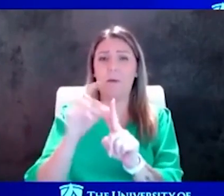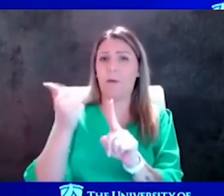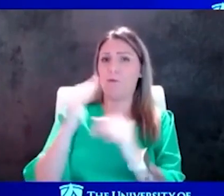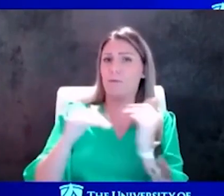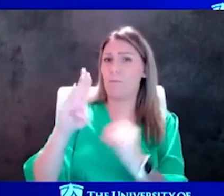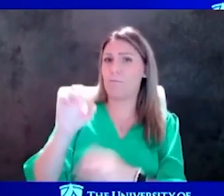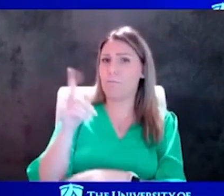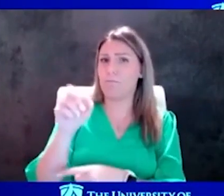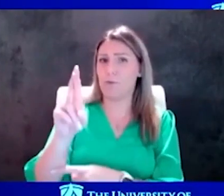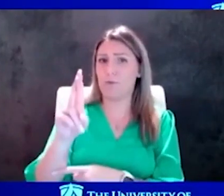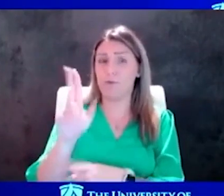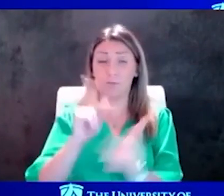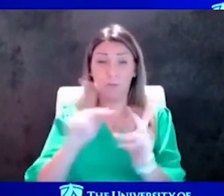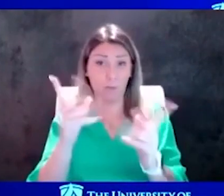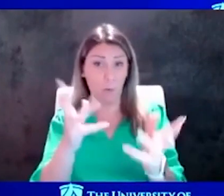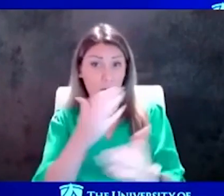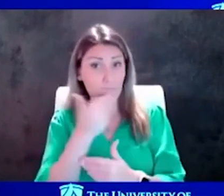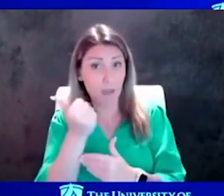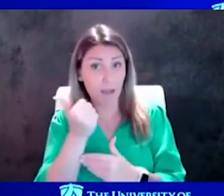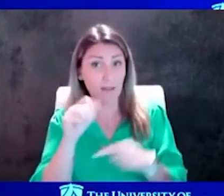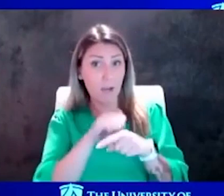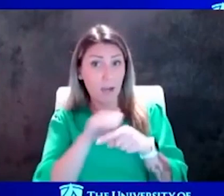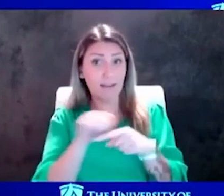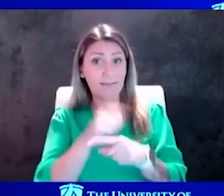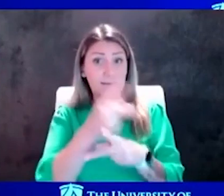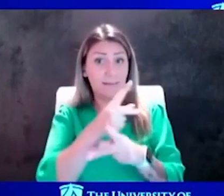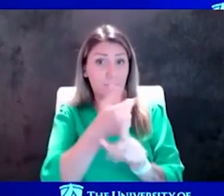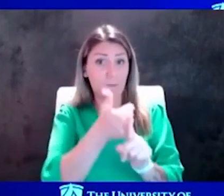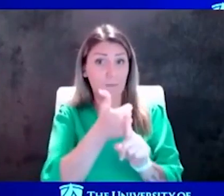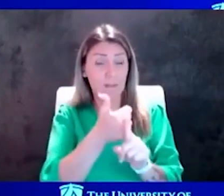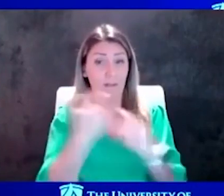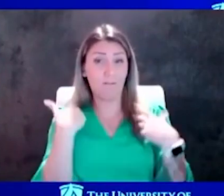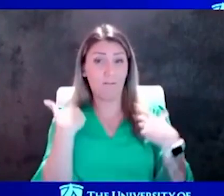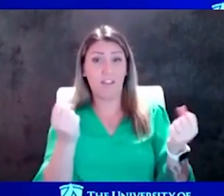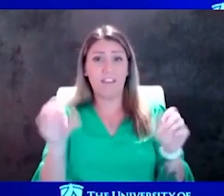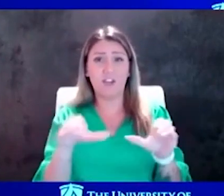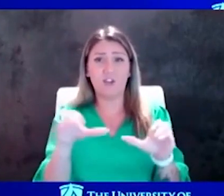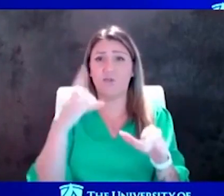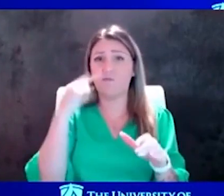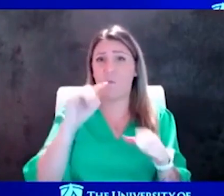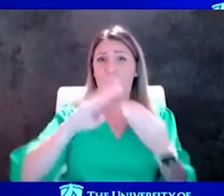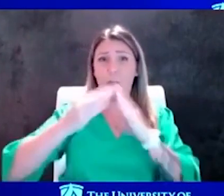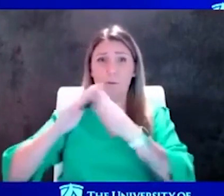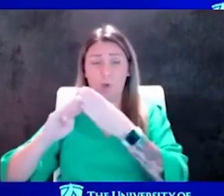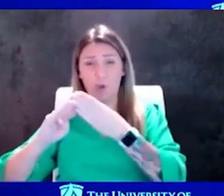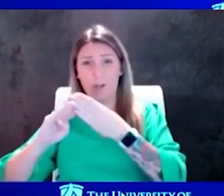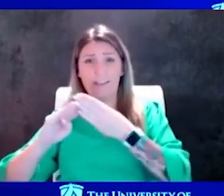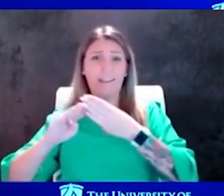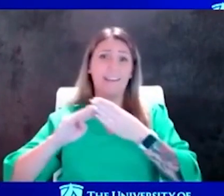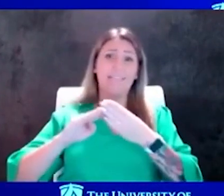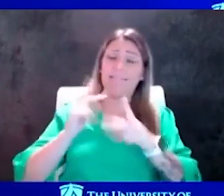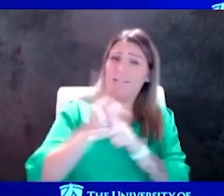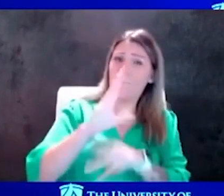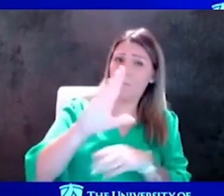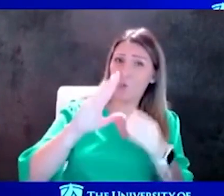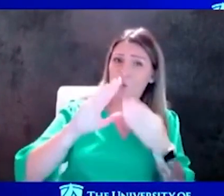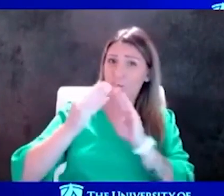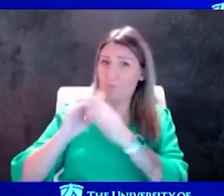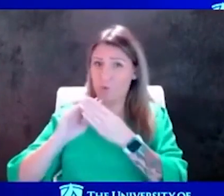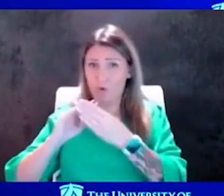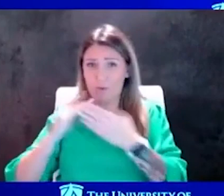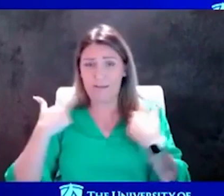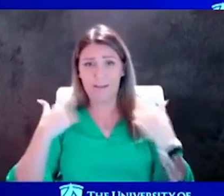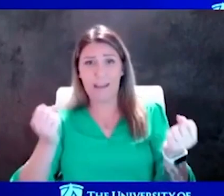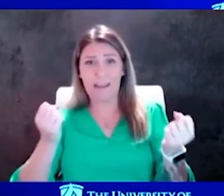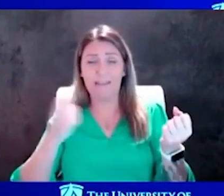want to do best practices and keep themselves healthy, do this for their community, keep their community healthy to help reduce the prevalence of the disease, I don't